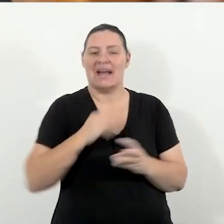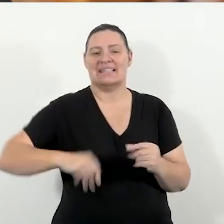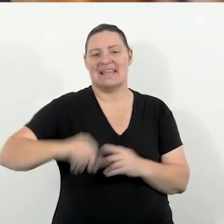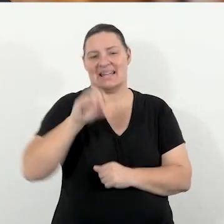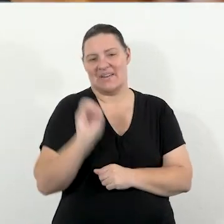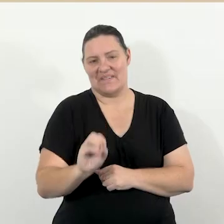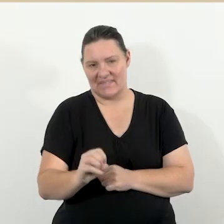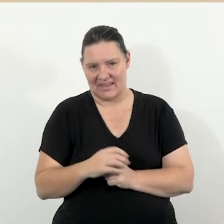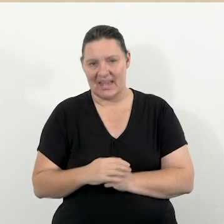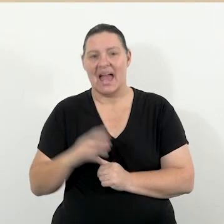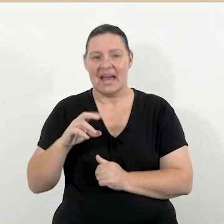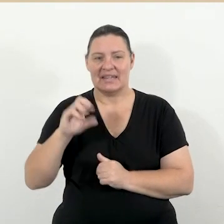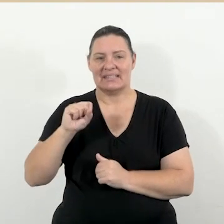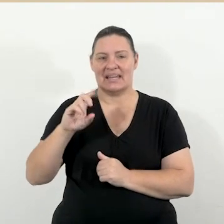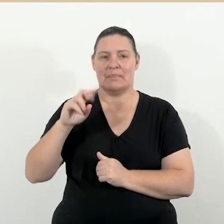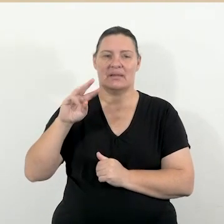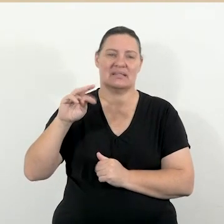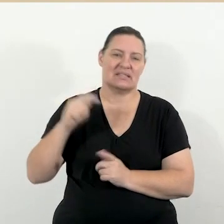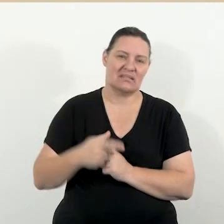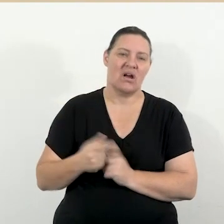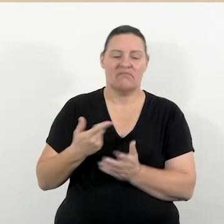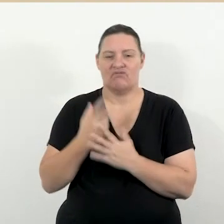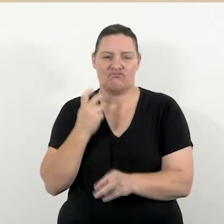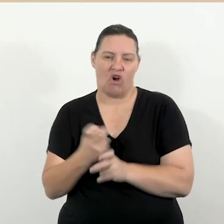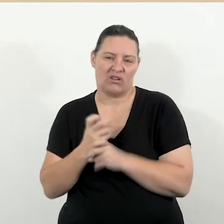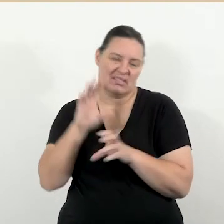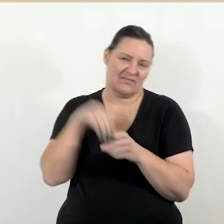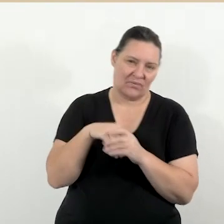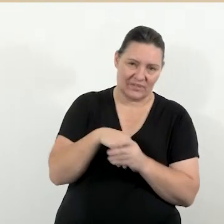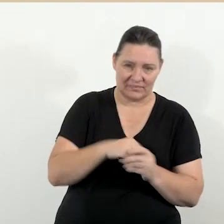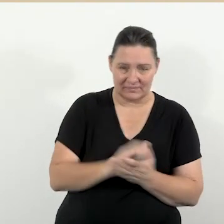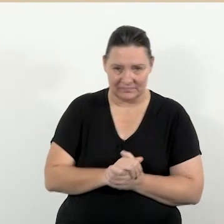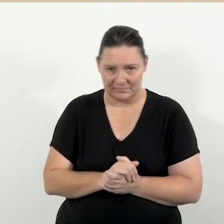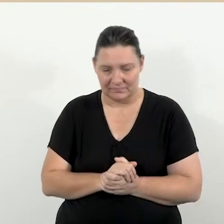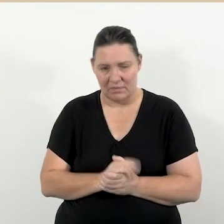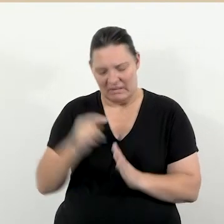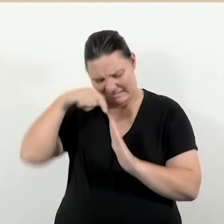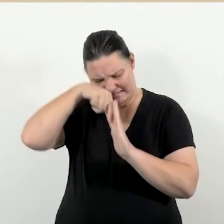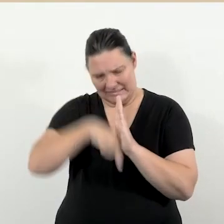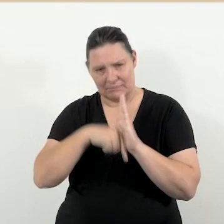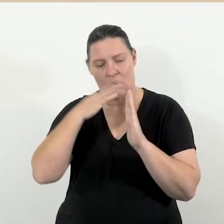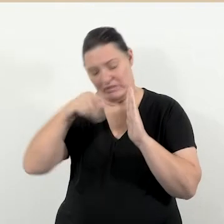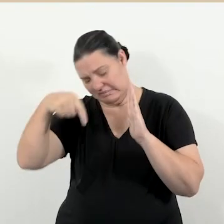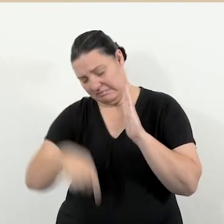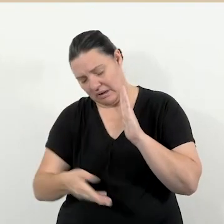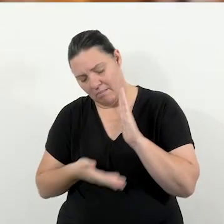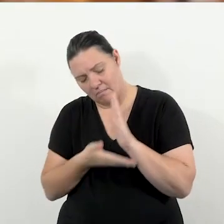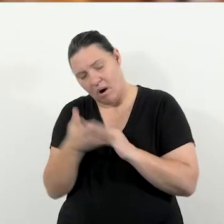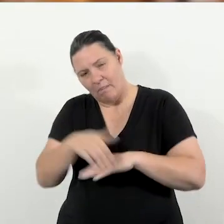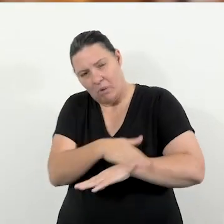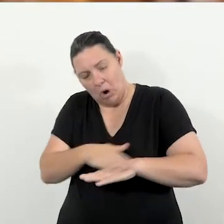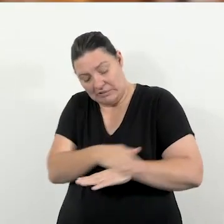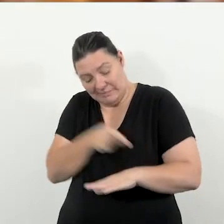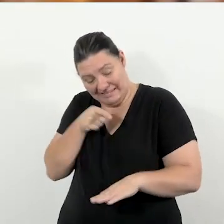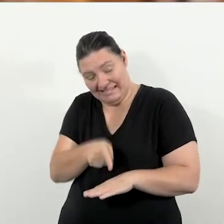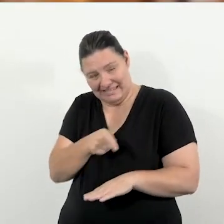made up of sediments, of sands, as well as rock. So they are found deep inside the ocean. So